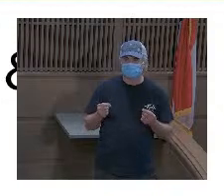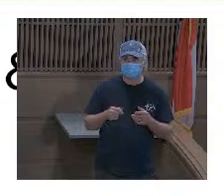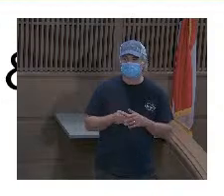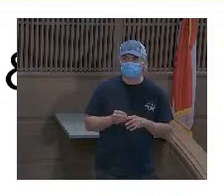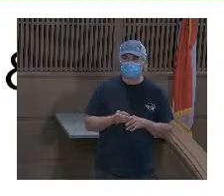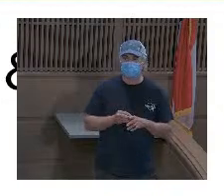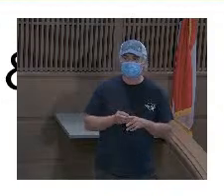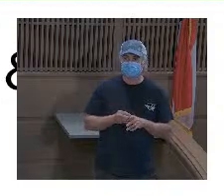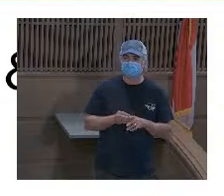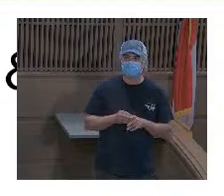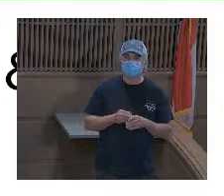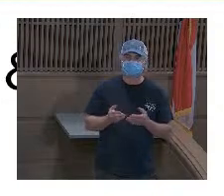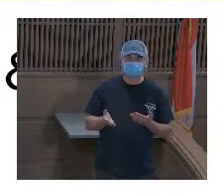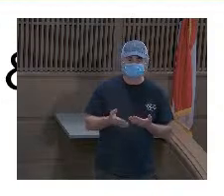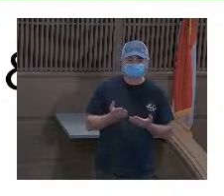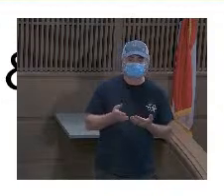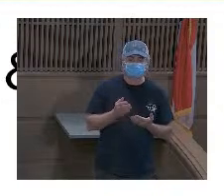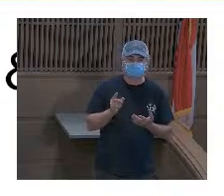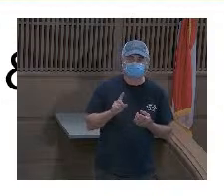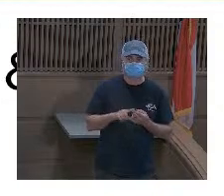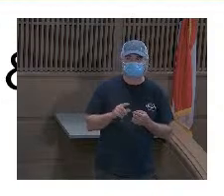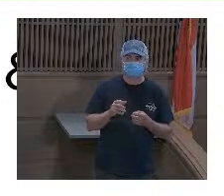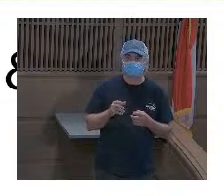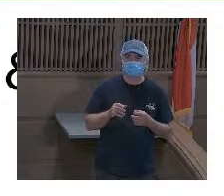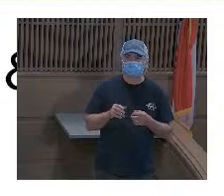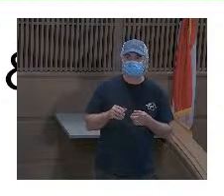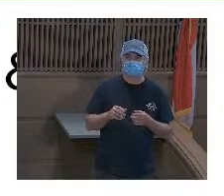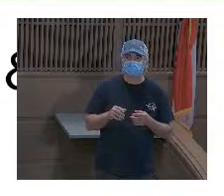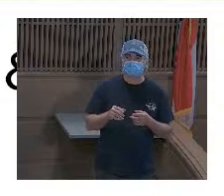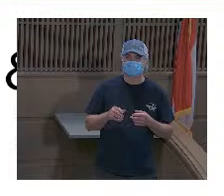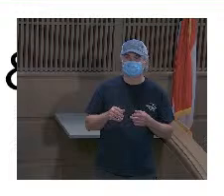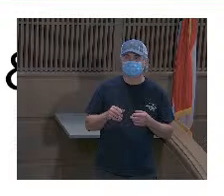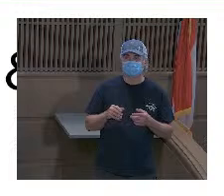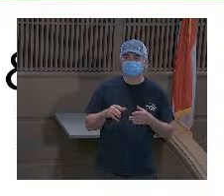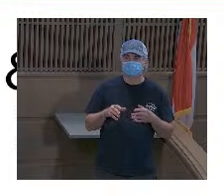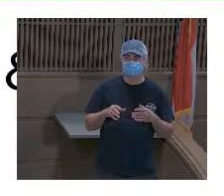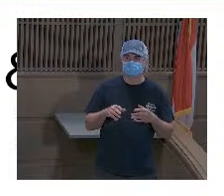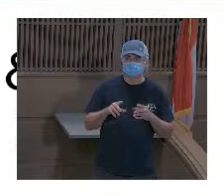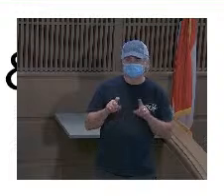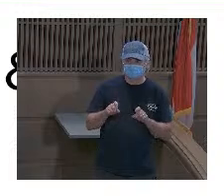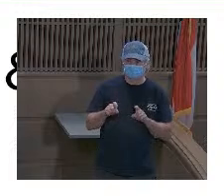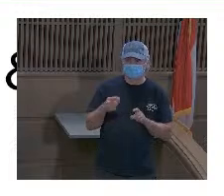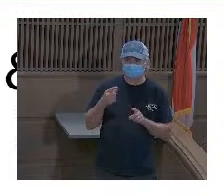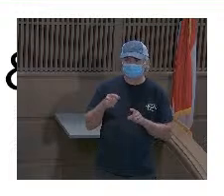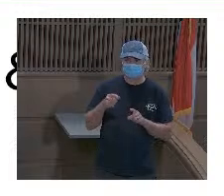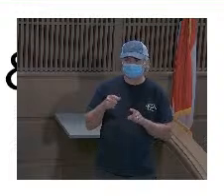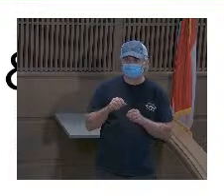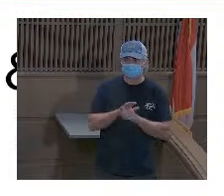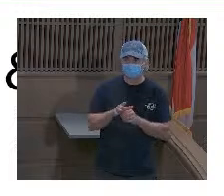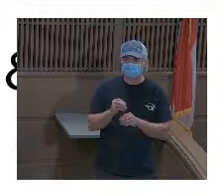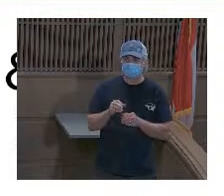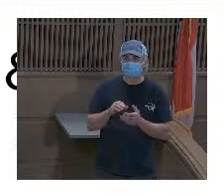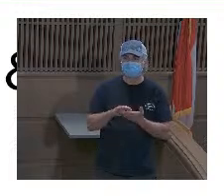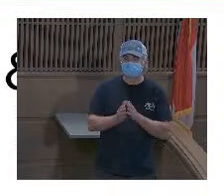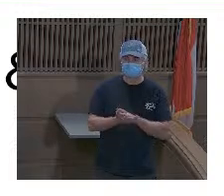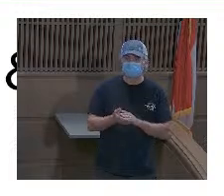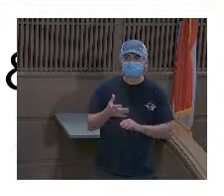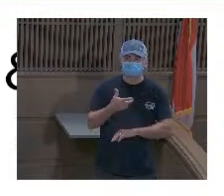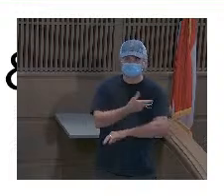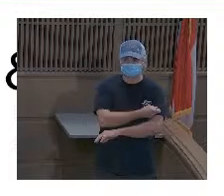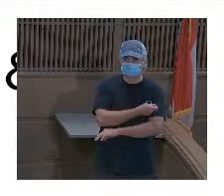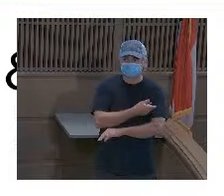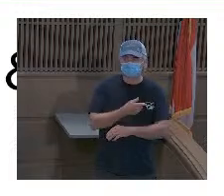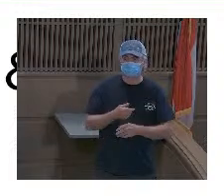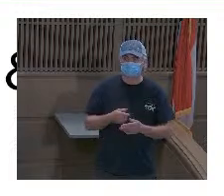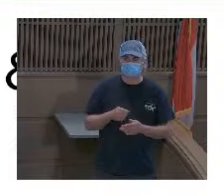It's simple to get tested and get the vaccine. It's very simple. If you don't have this